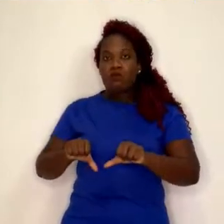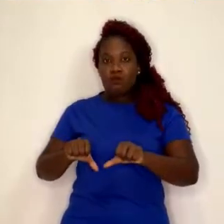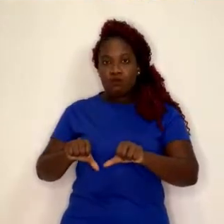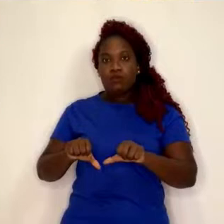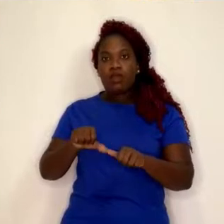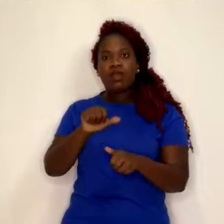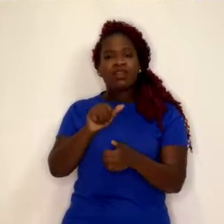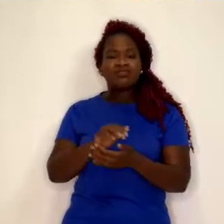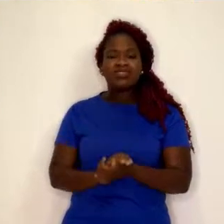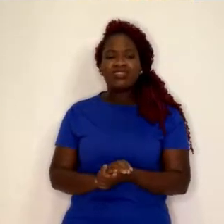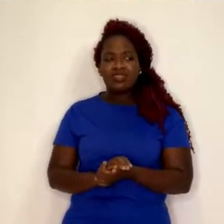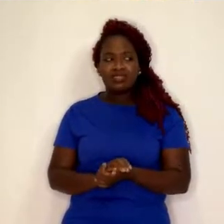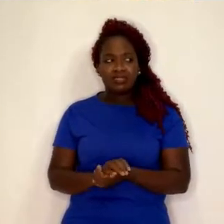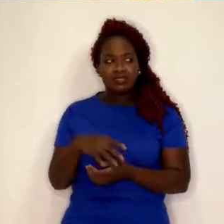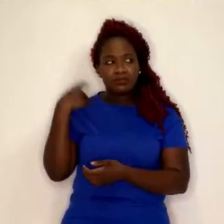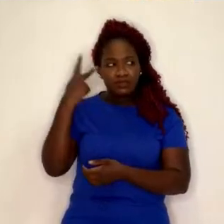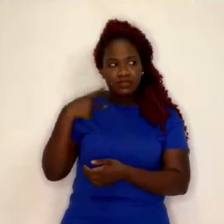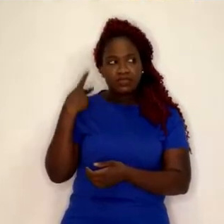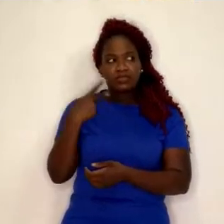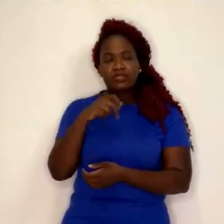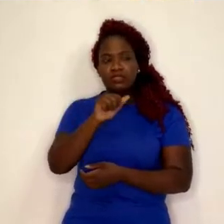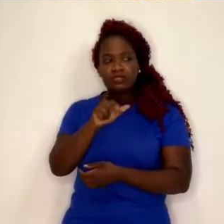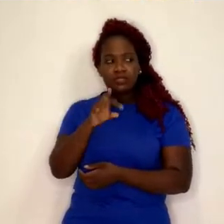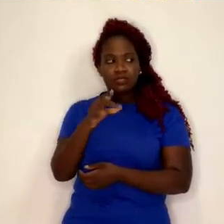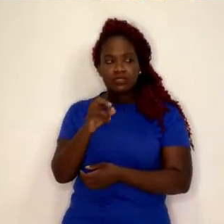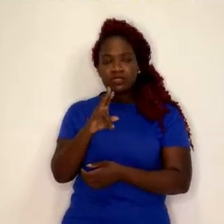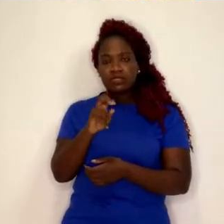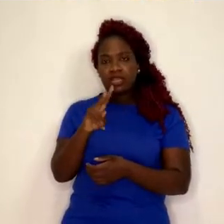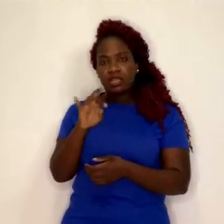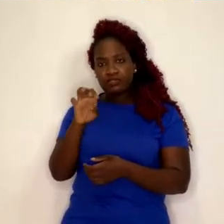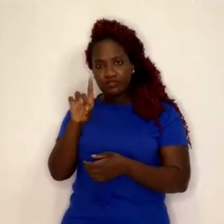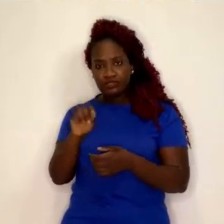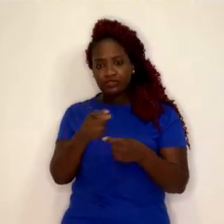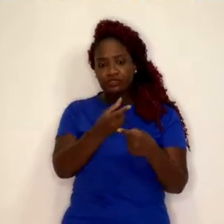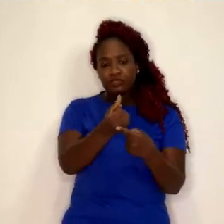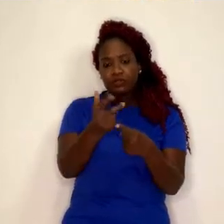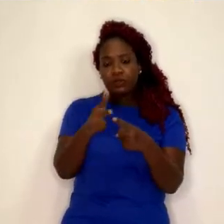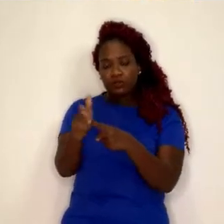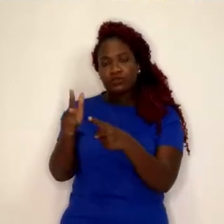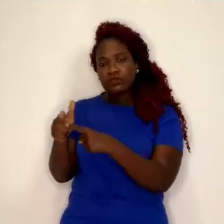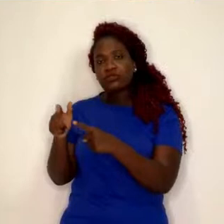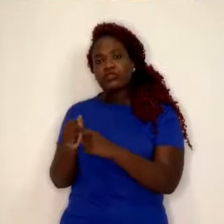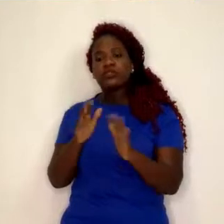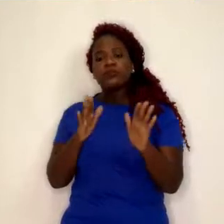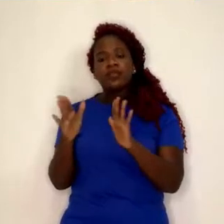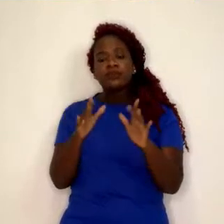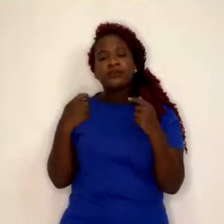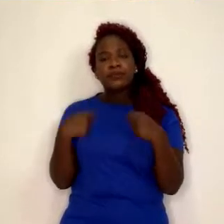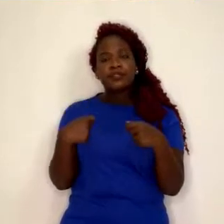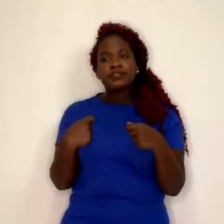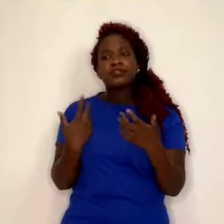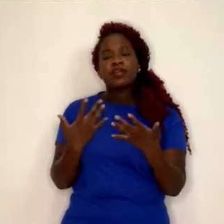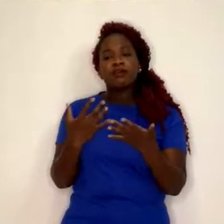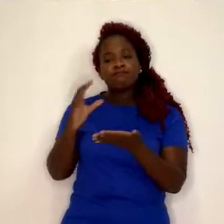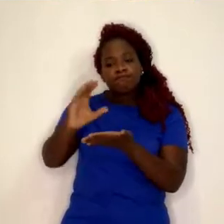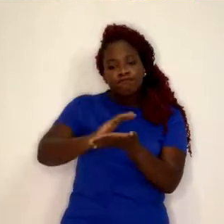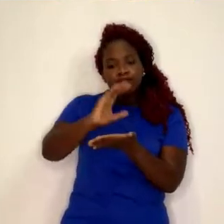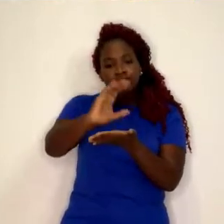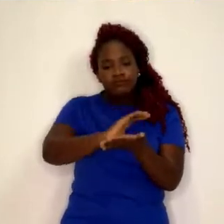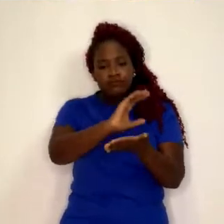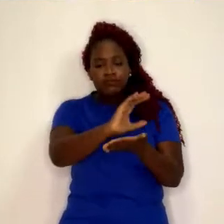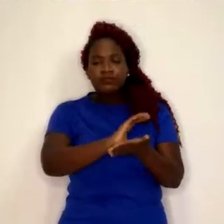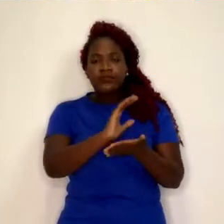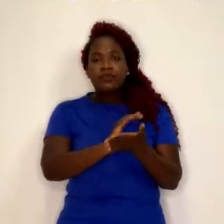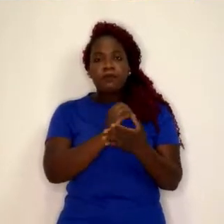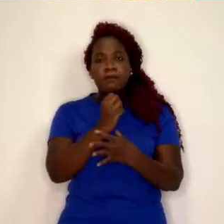legislation that makes it more perverse, the austerity policies, because now that we need more resources in order